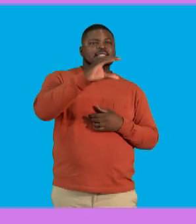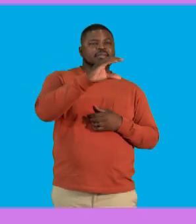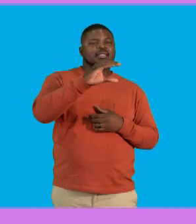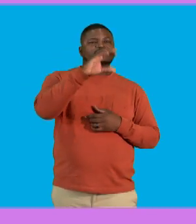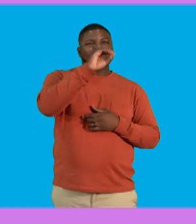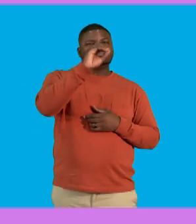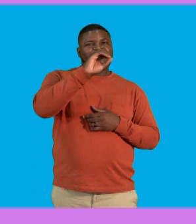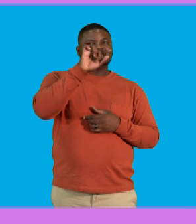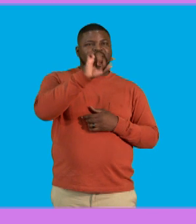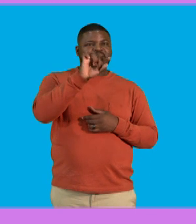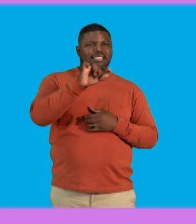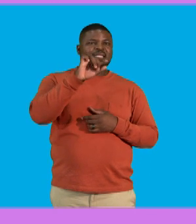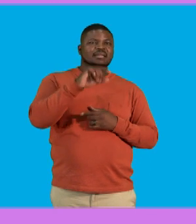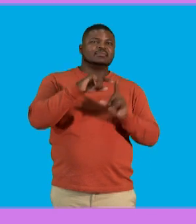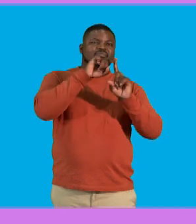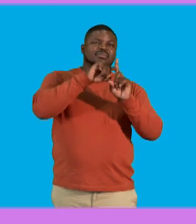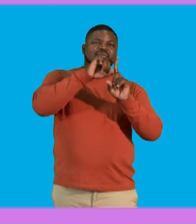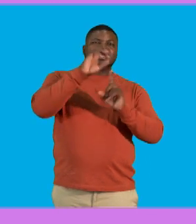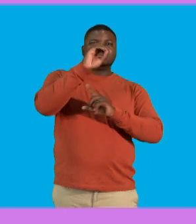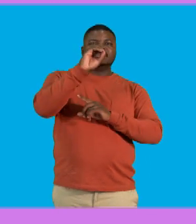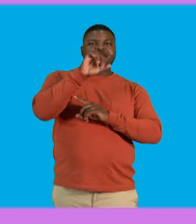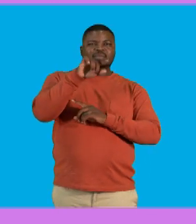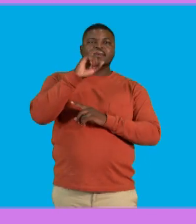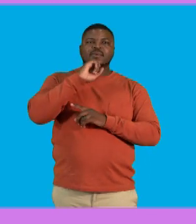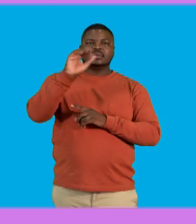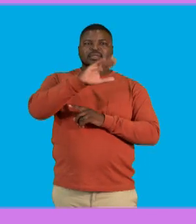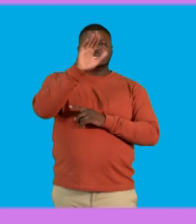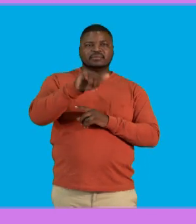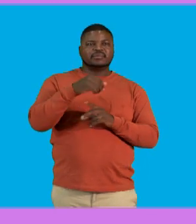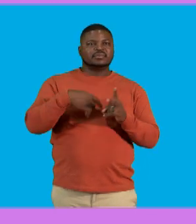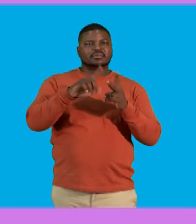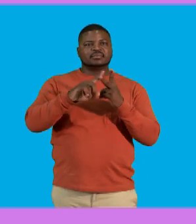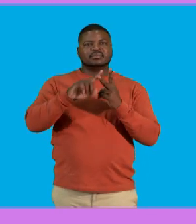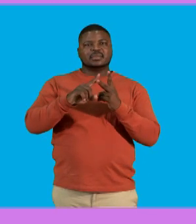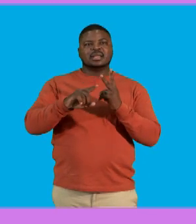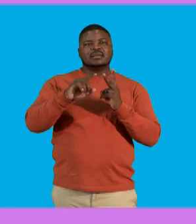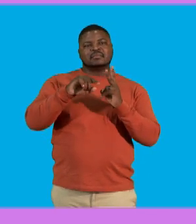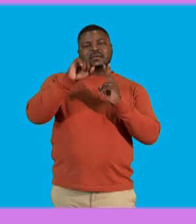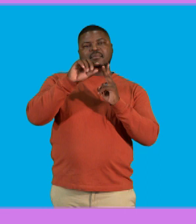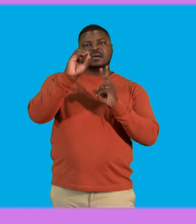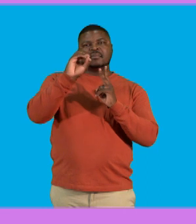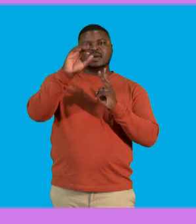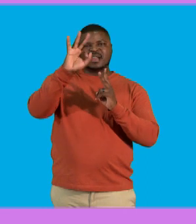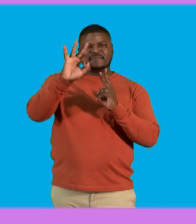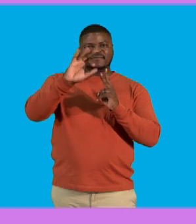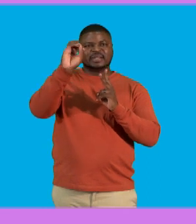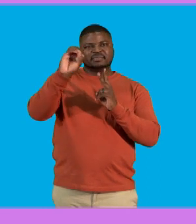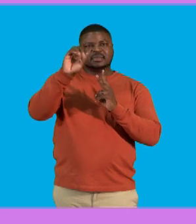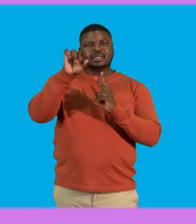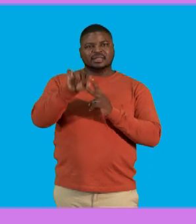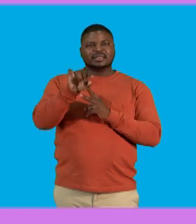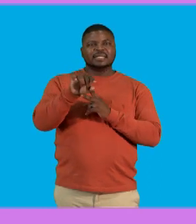is the sign, degrees Celsius, which are basic units that we use in South Africa. Then we've got degrees Fahrenheit. We've got